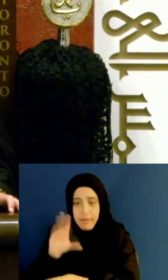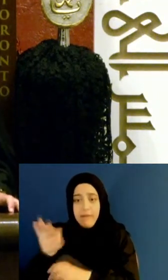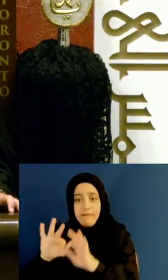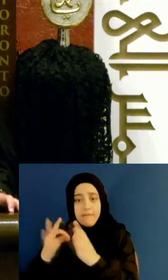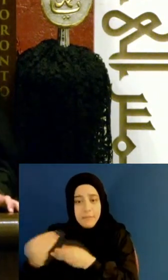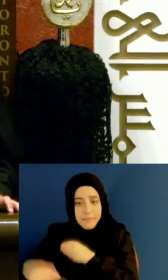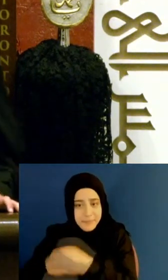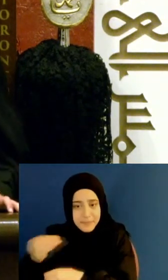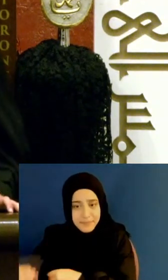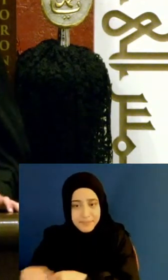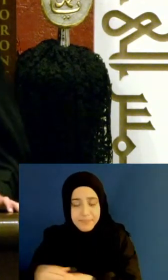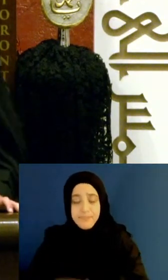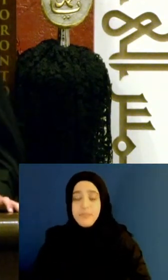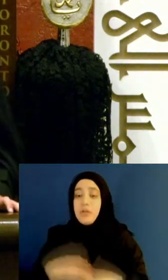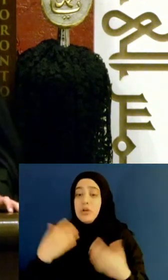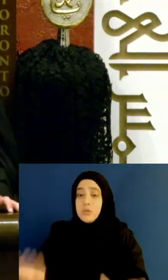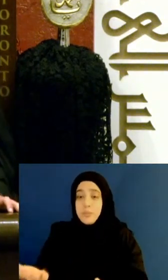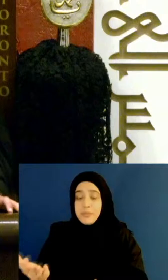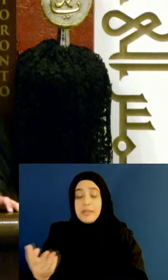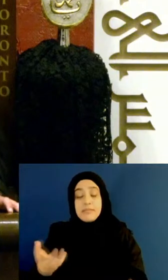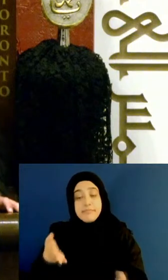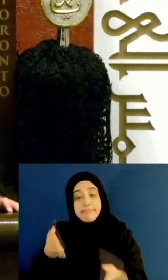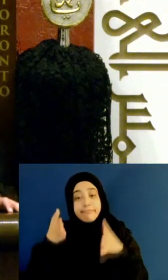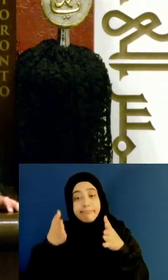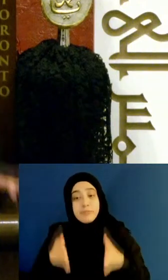Tayyib, this person came and he moved his abba.